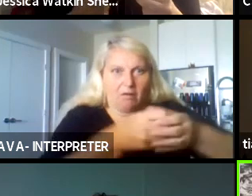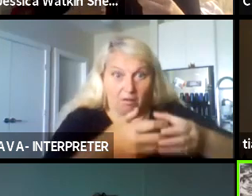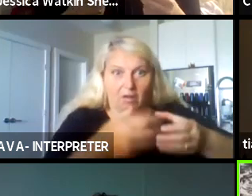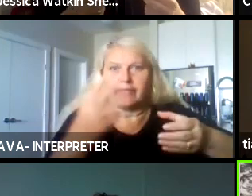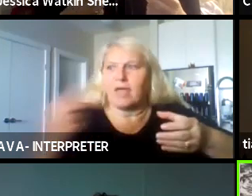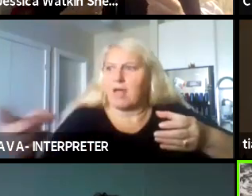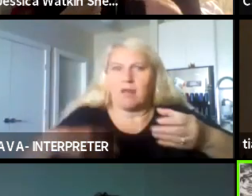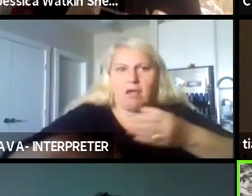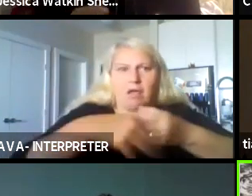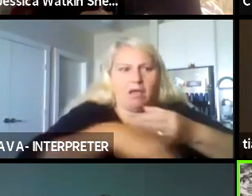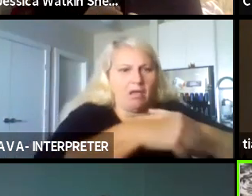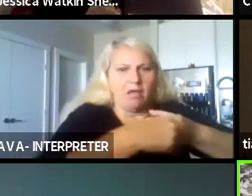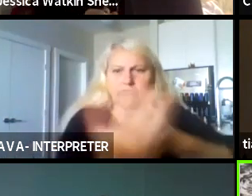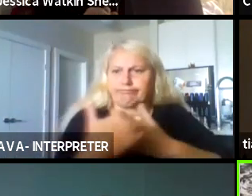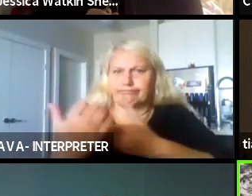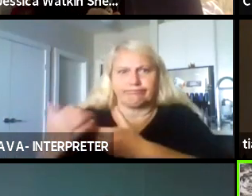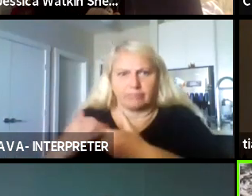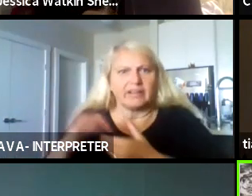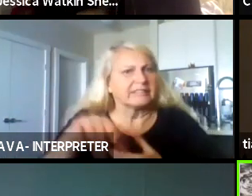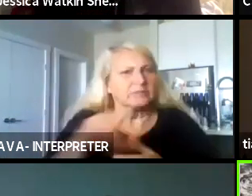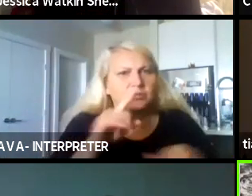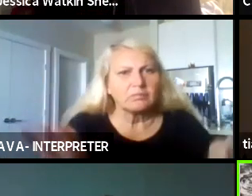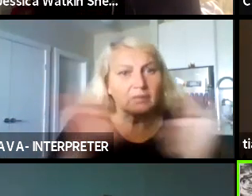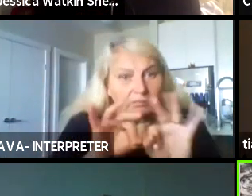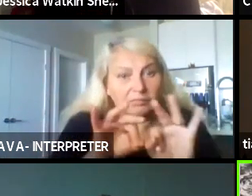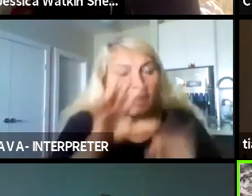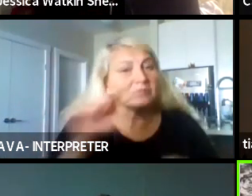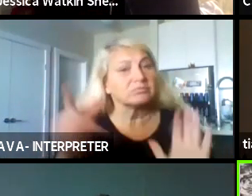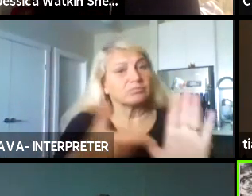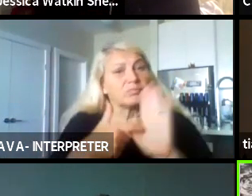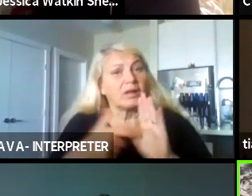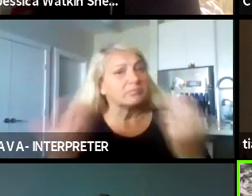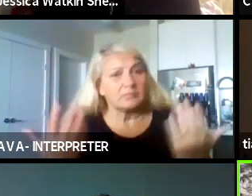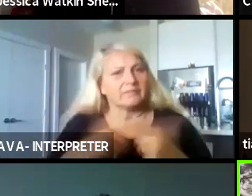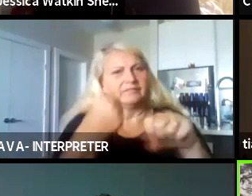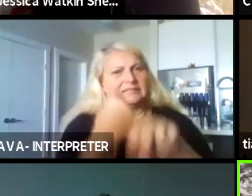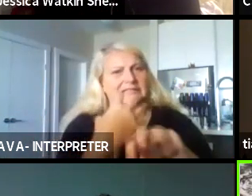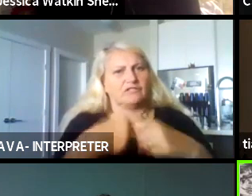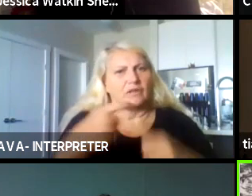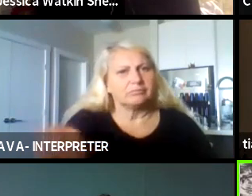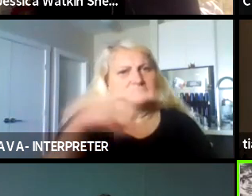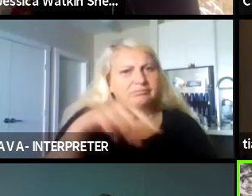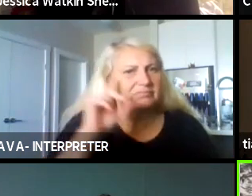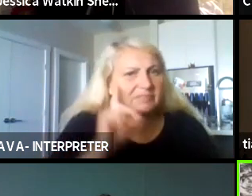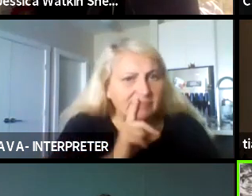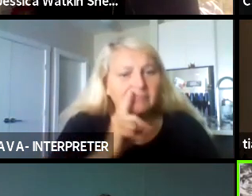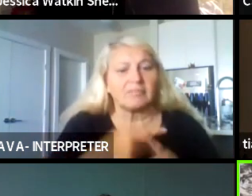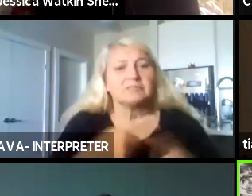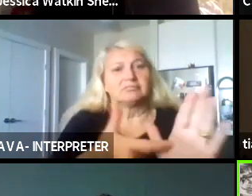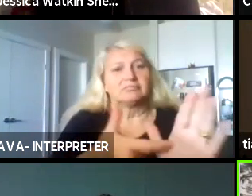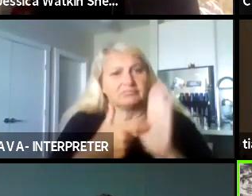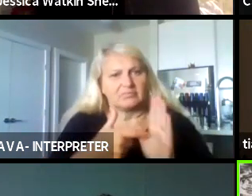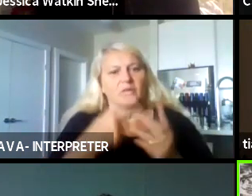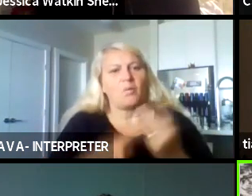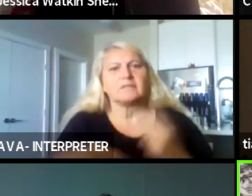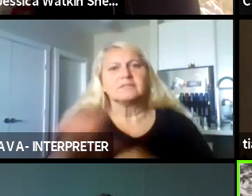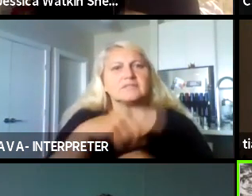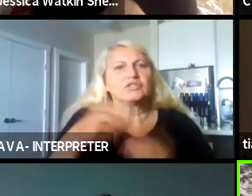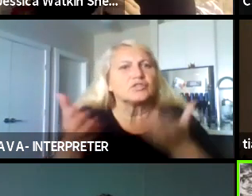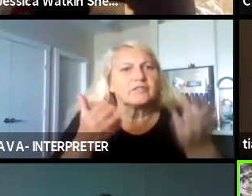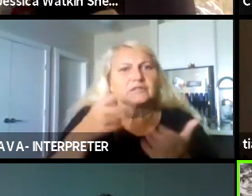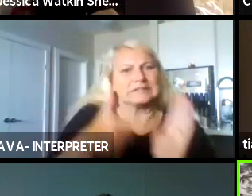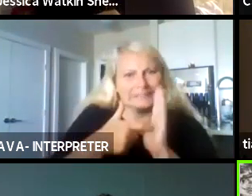access practices. And they require input from deaf folks and folks who use services, these access practices as well, to do